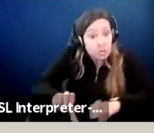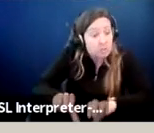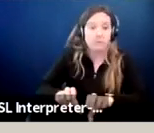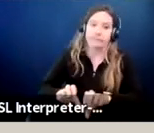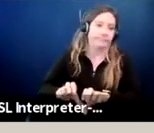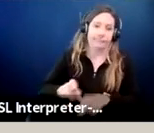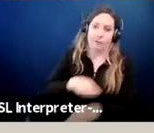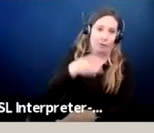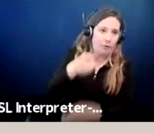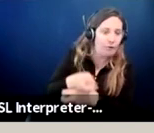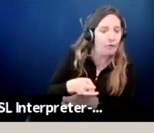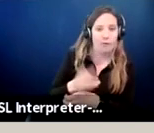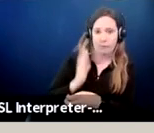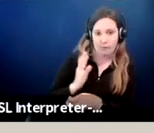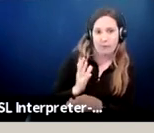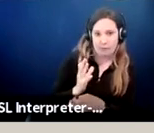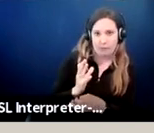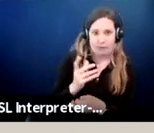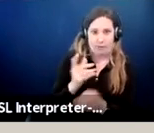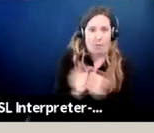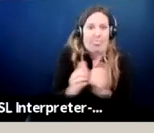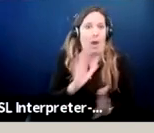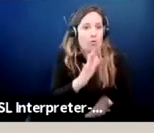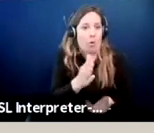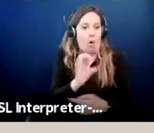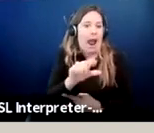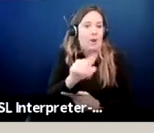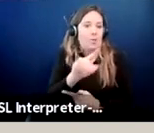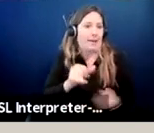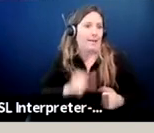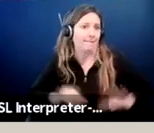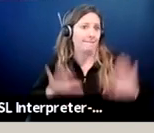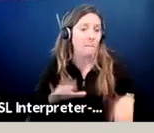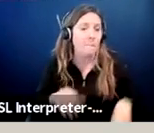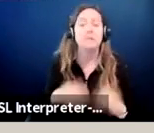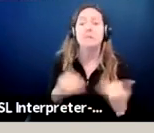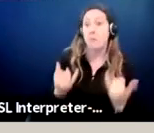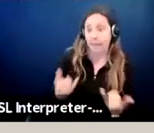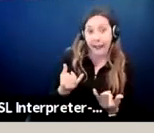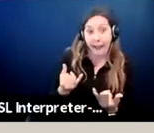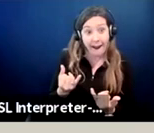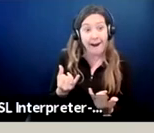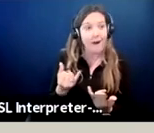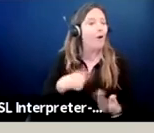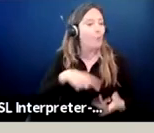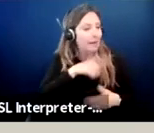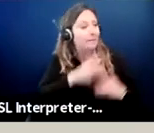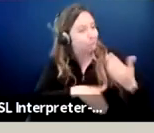without giving away equity. We've evolved from that. We're now doing all types of tax credits and government